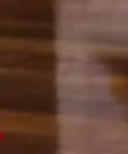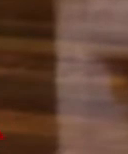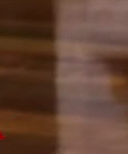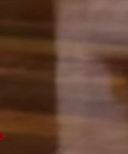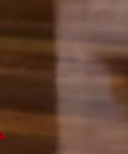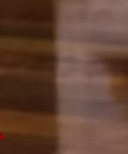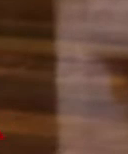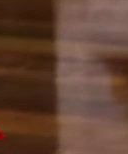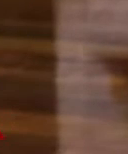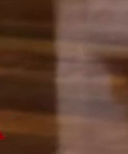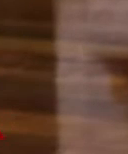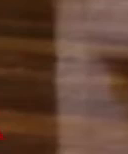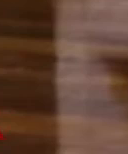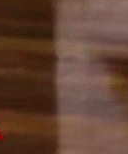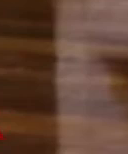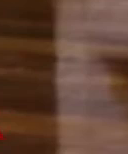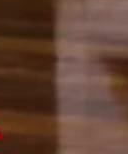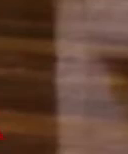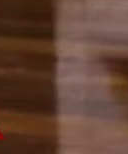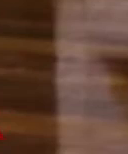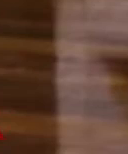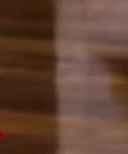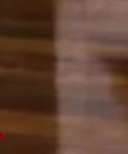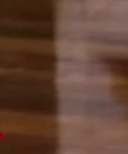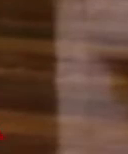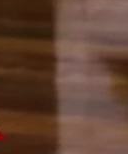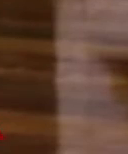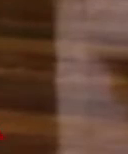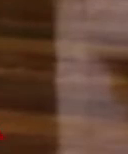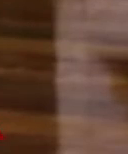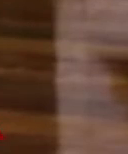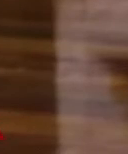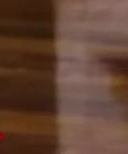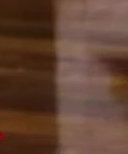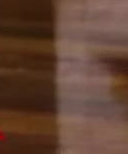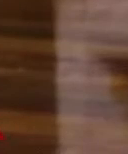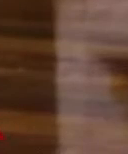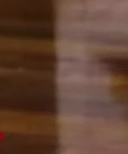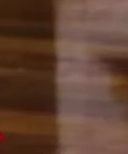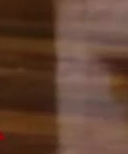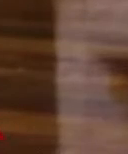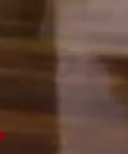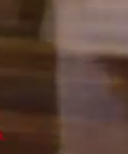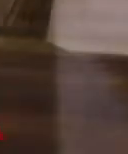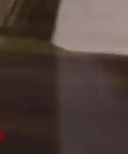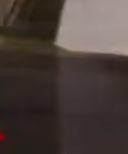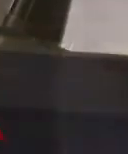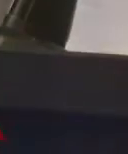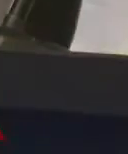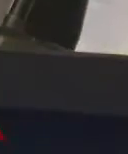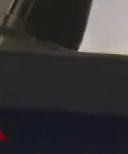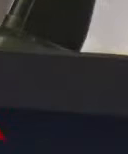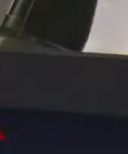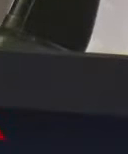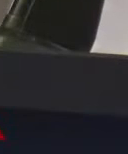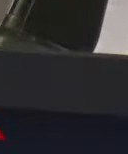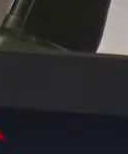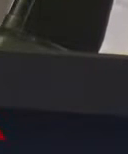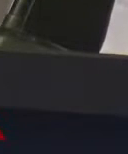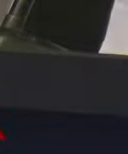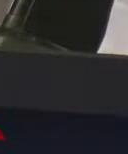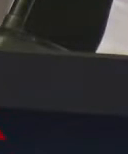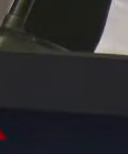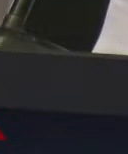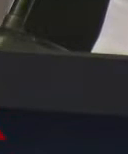to be considered going forward. Program directors, there will be other guests that are coming in later which will be acknowledged by